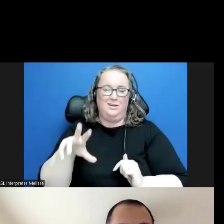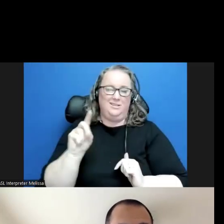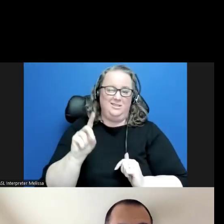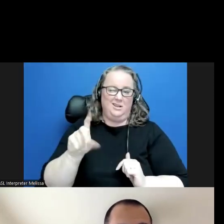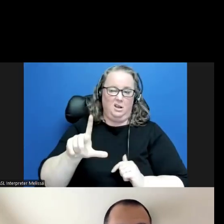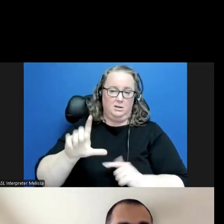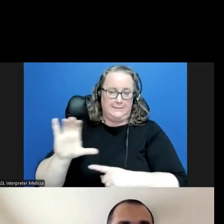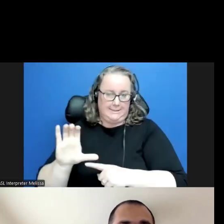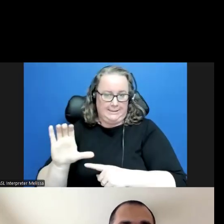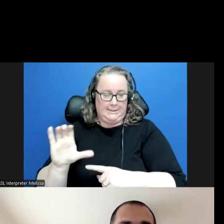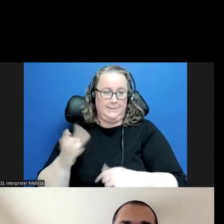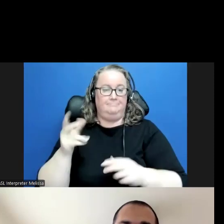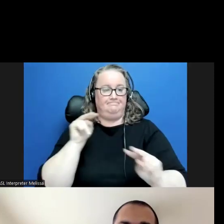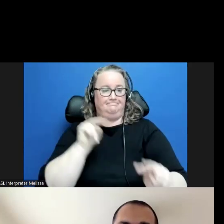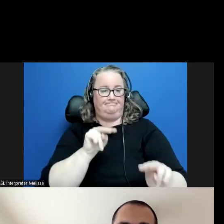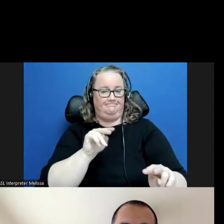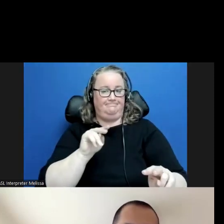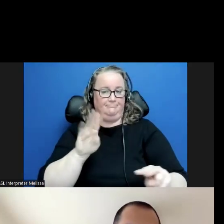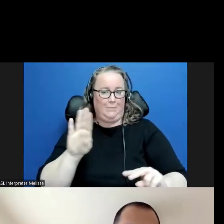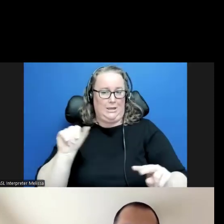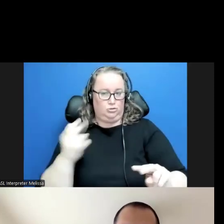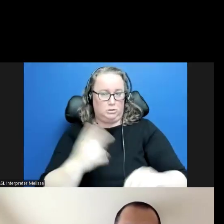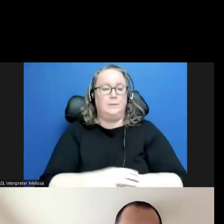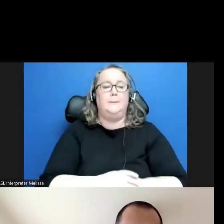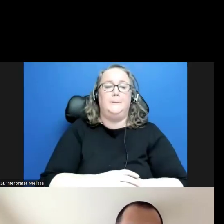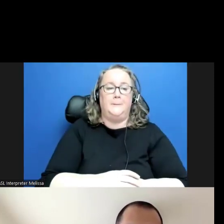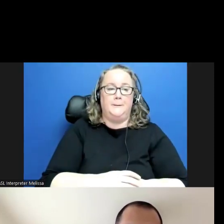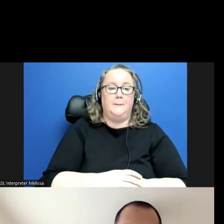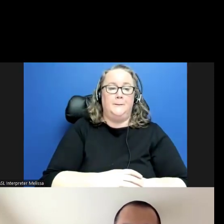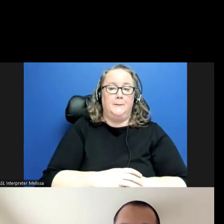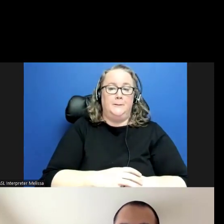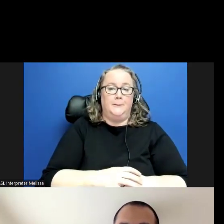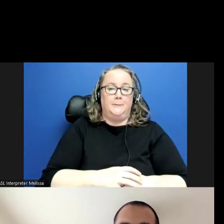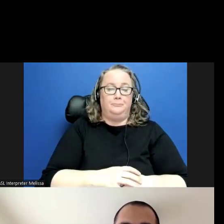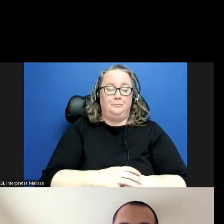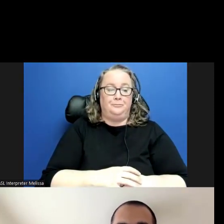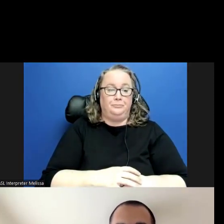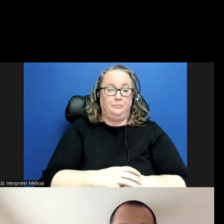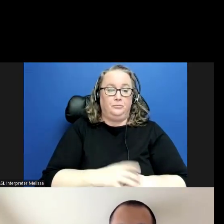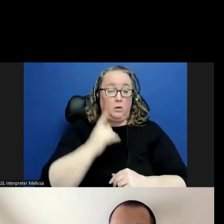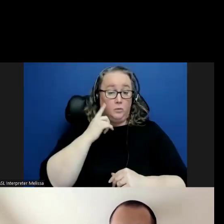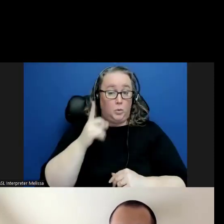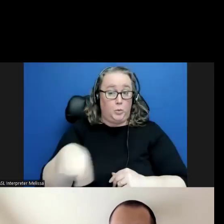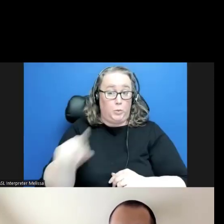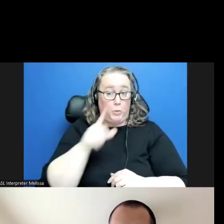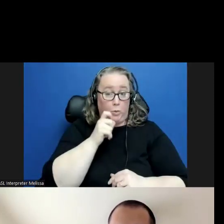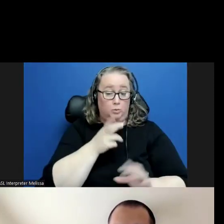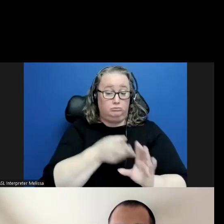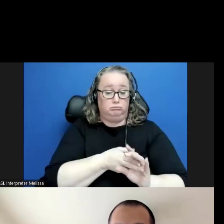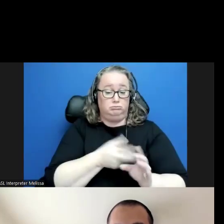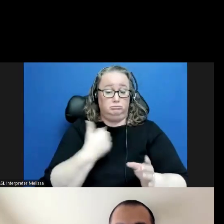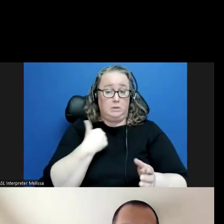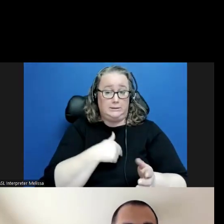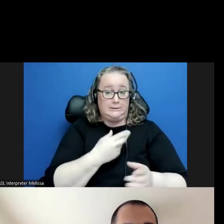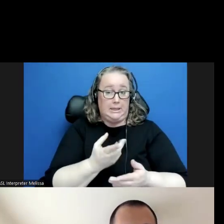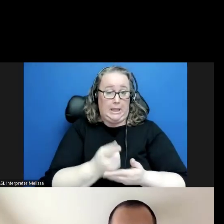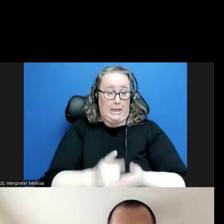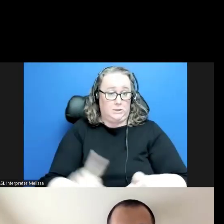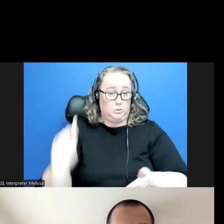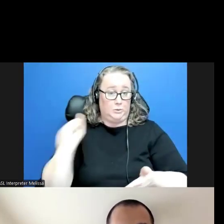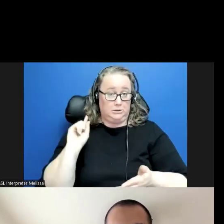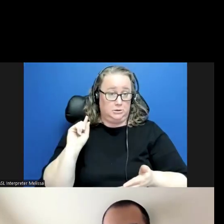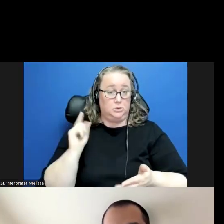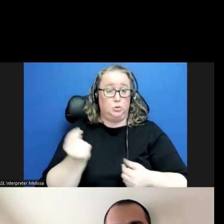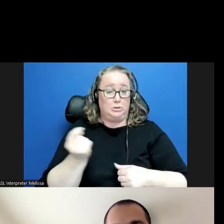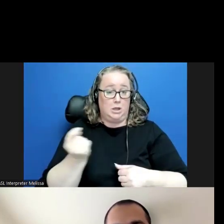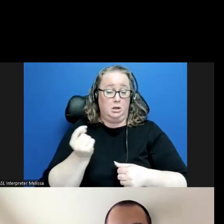at Bridgewater. I will say for those who were at the last webinar last